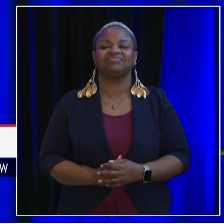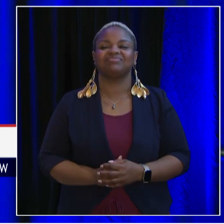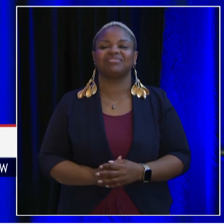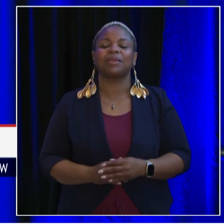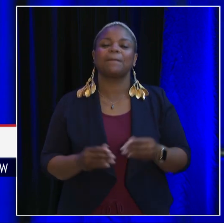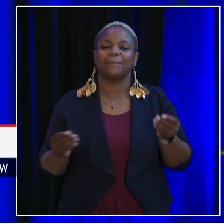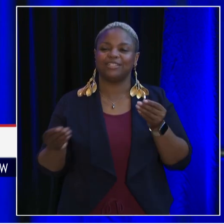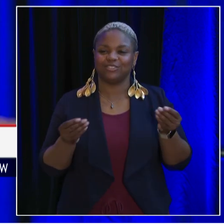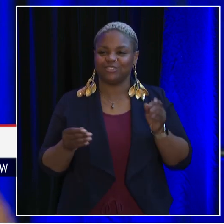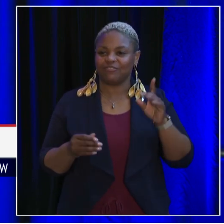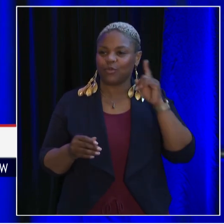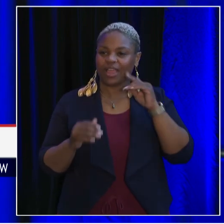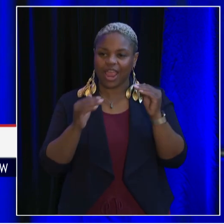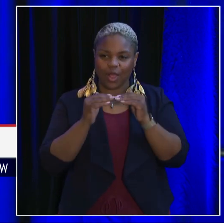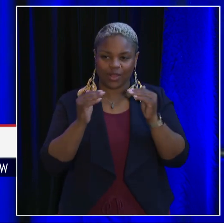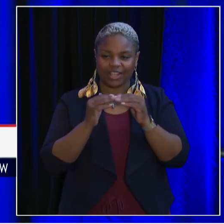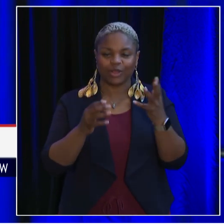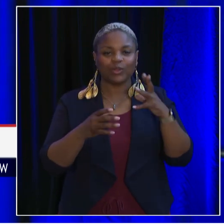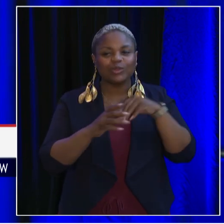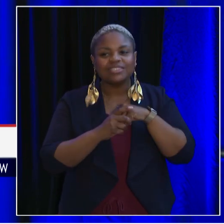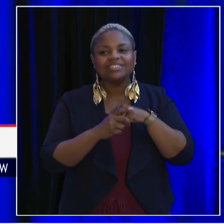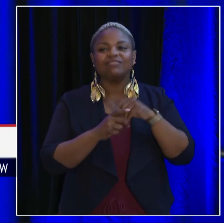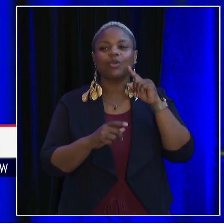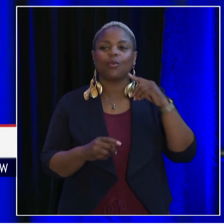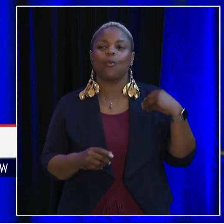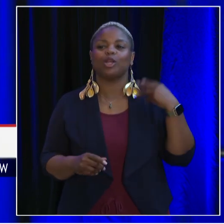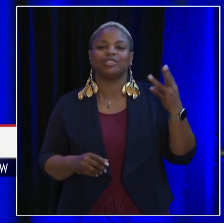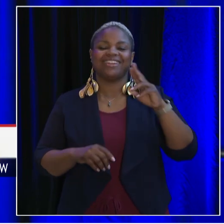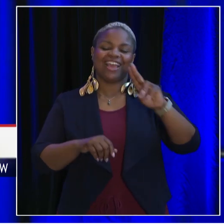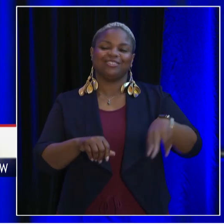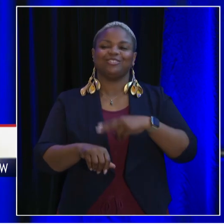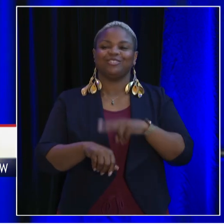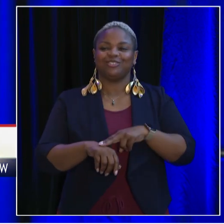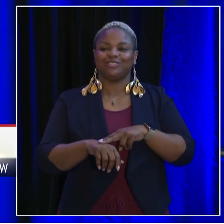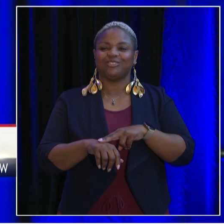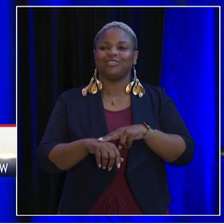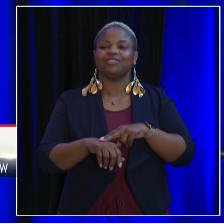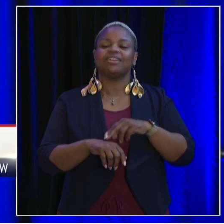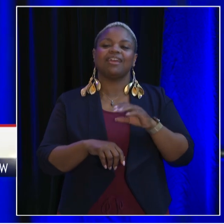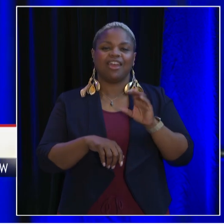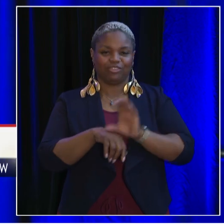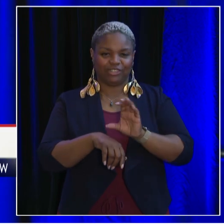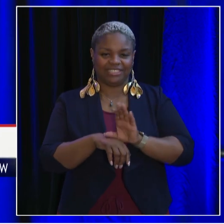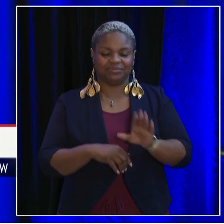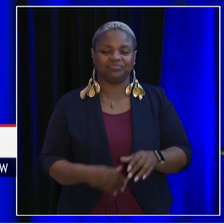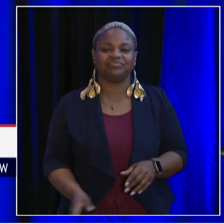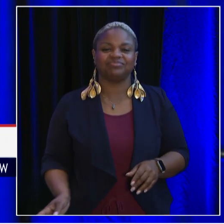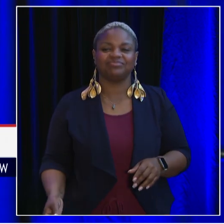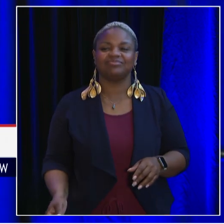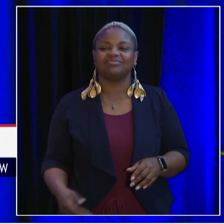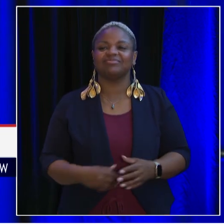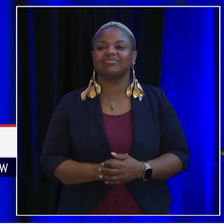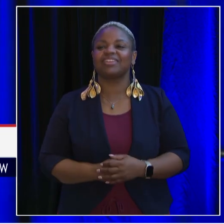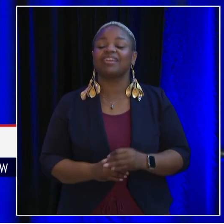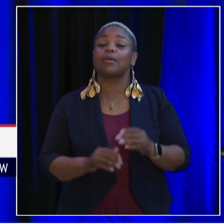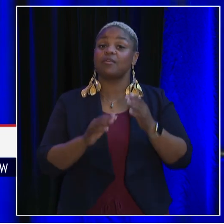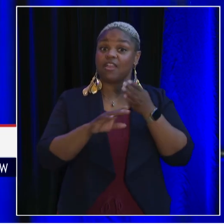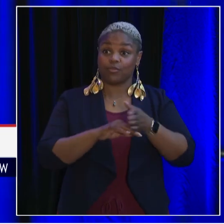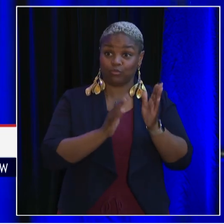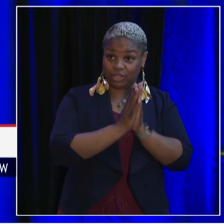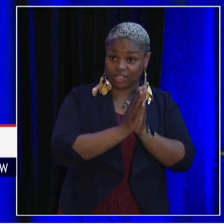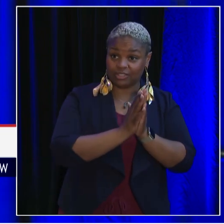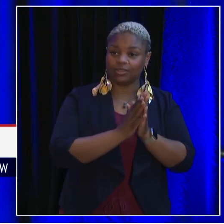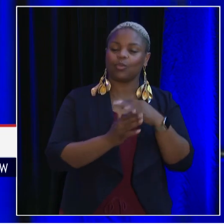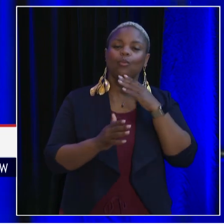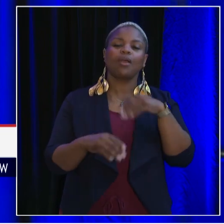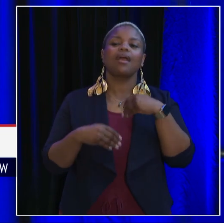and Inclusion at the Washington National Cathedral. Immediately following his prayer, lunch will be served. Please give a warm